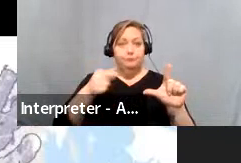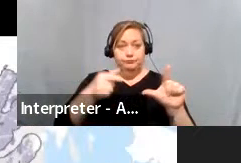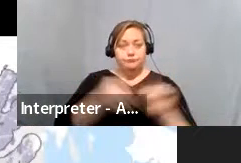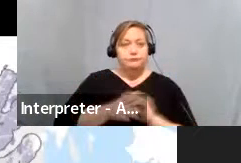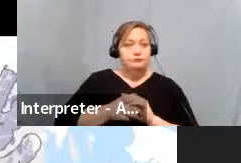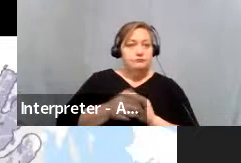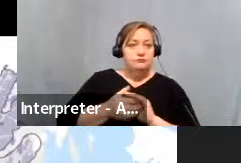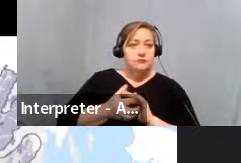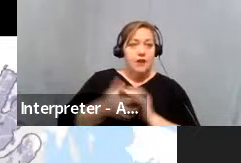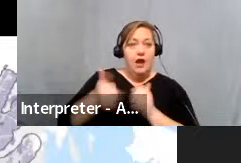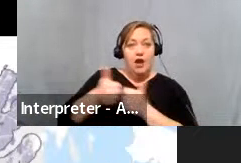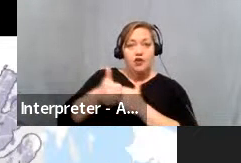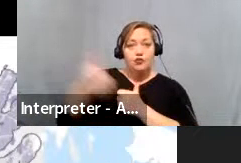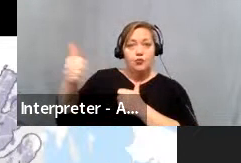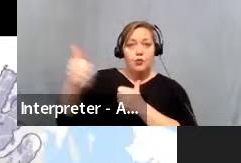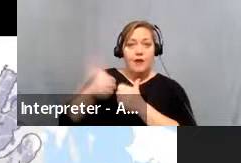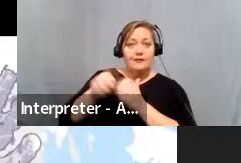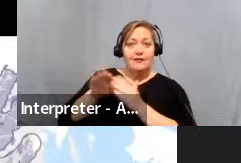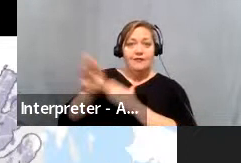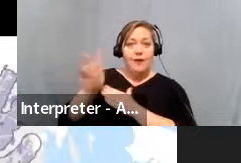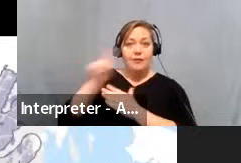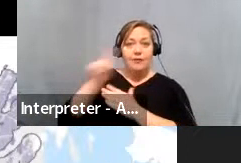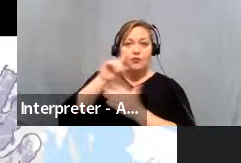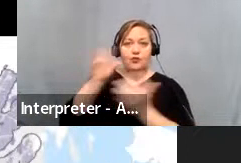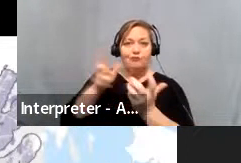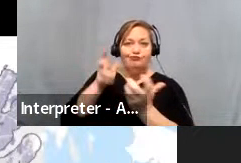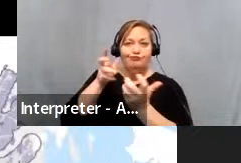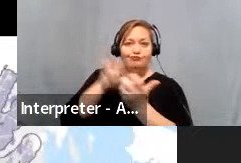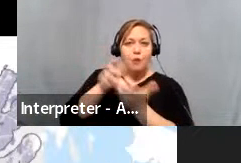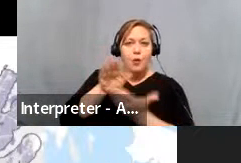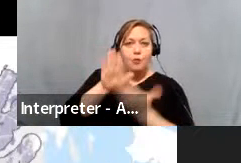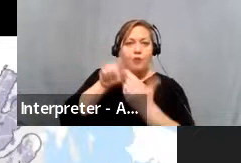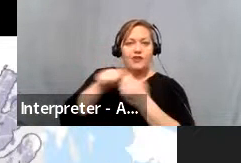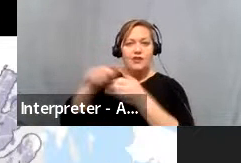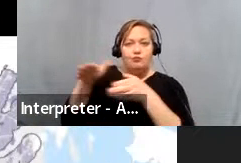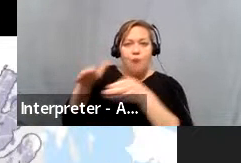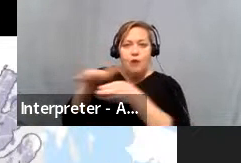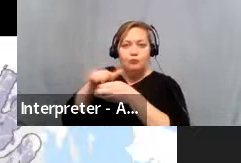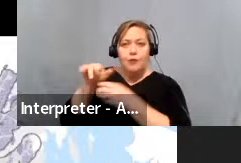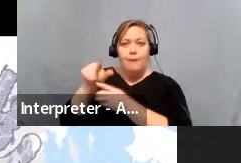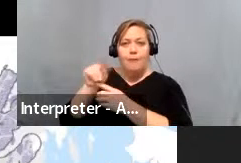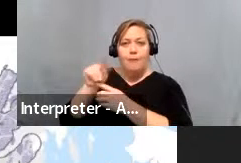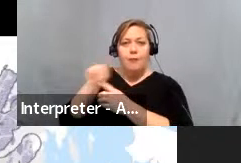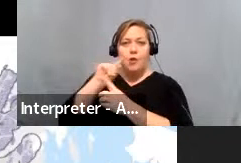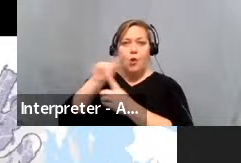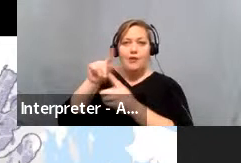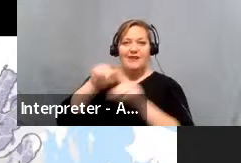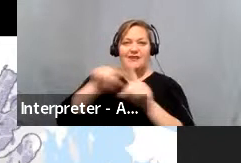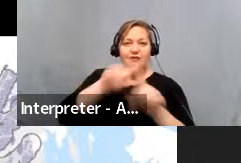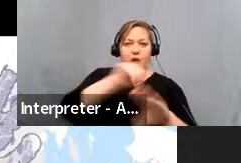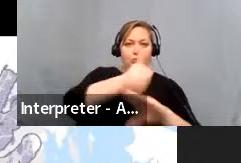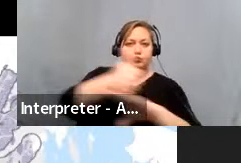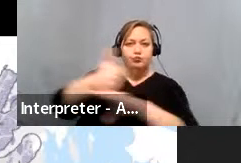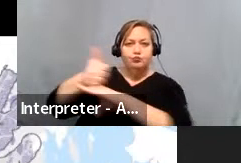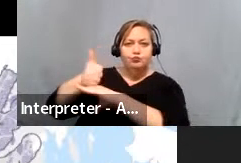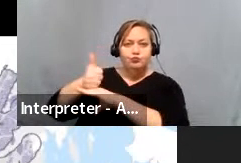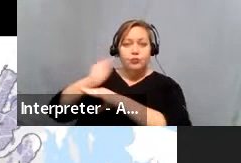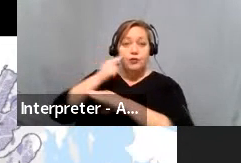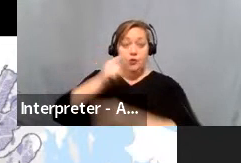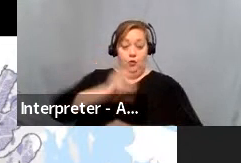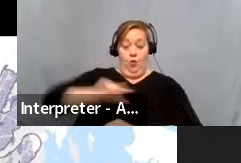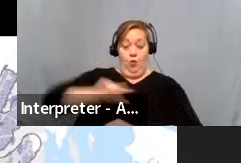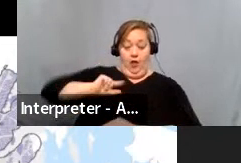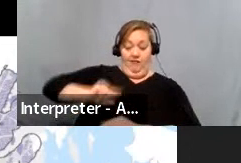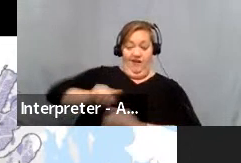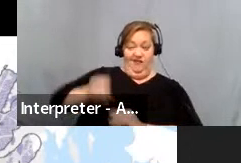Our transit-oriented development proposal takes a tailored approach, allowing these modest apartment buildings only in select locations. To qualify for the transit-oriented